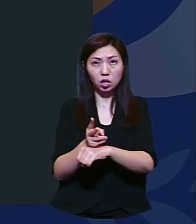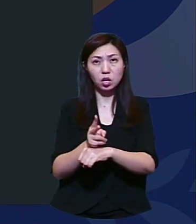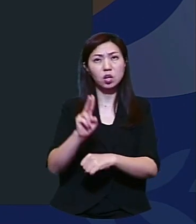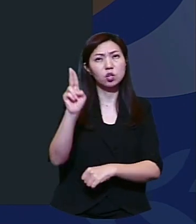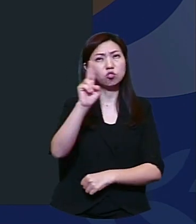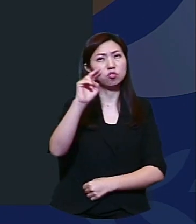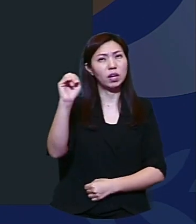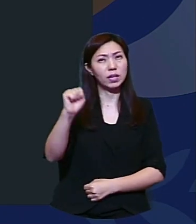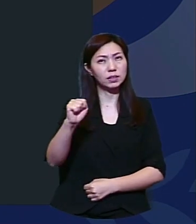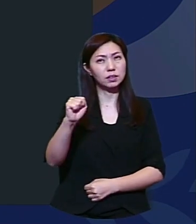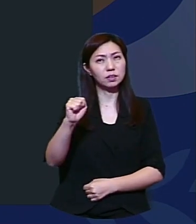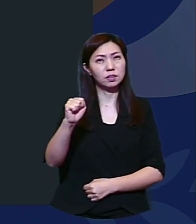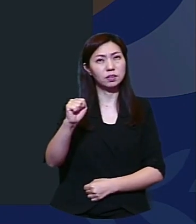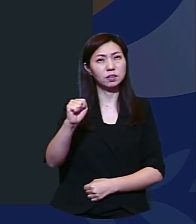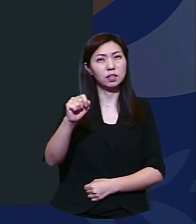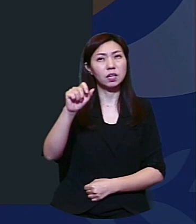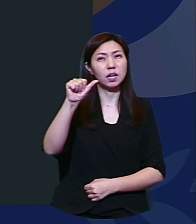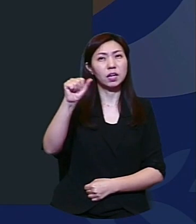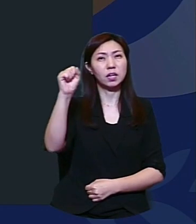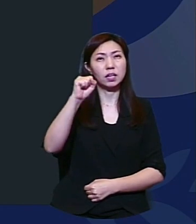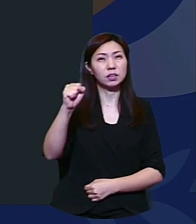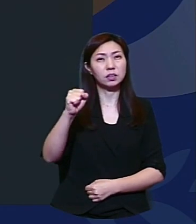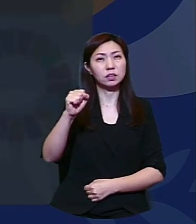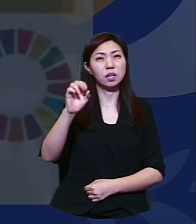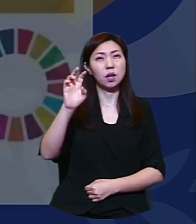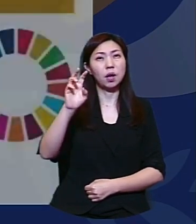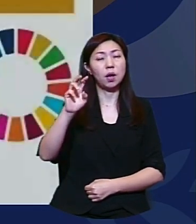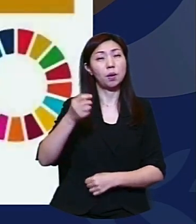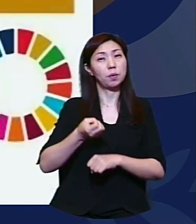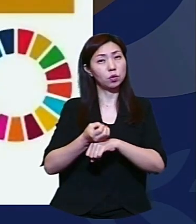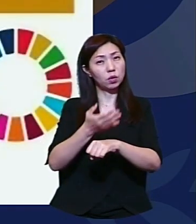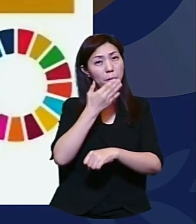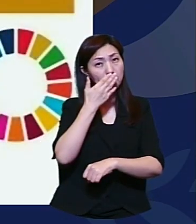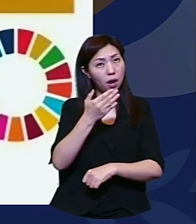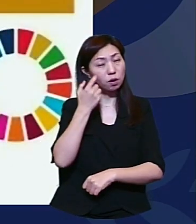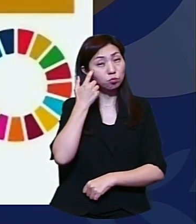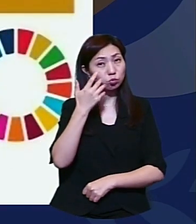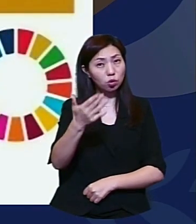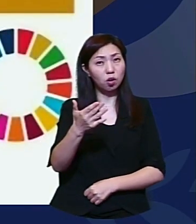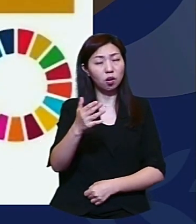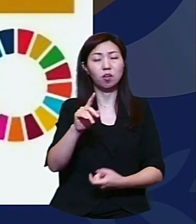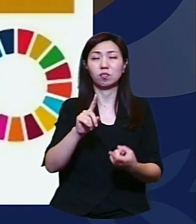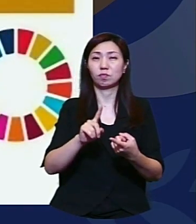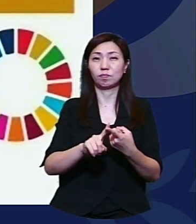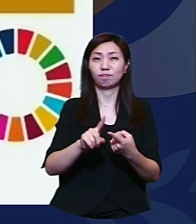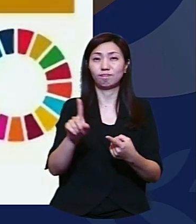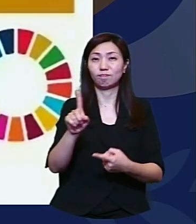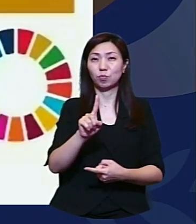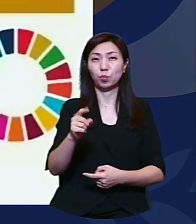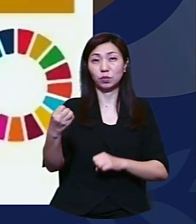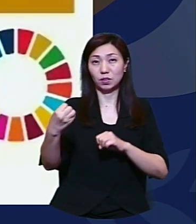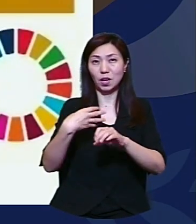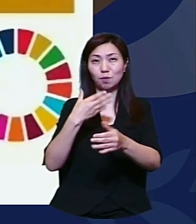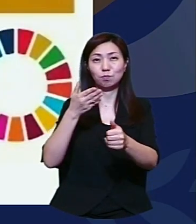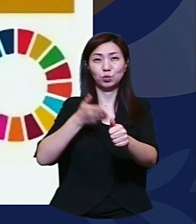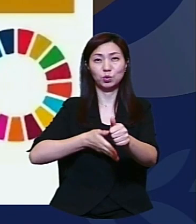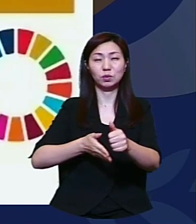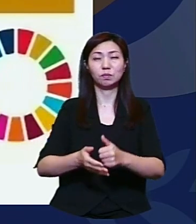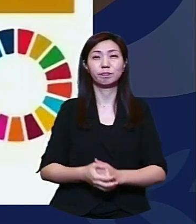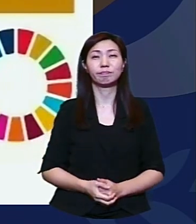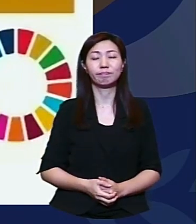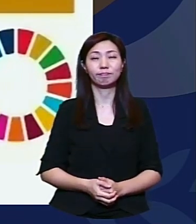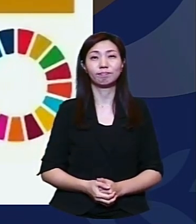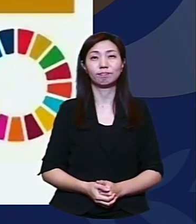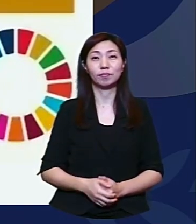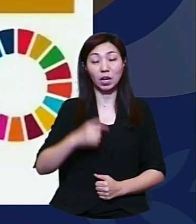thoughts and ideas on this issue, Doreen? I'm sorry. Yes, thank you.